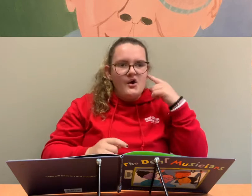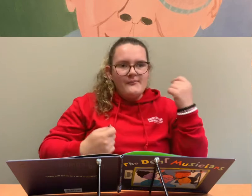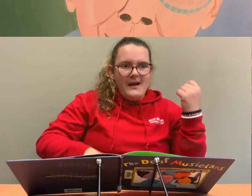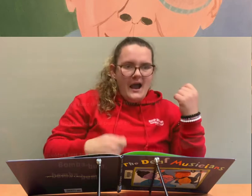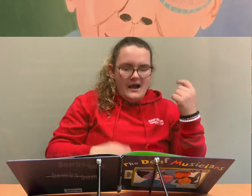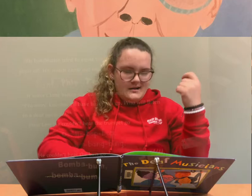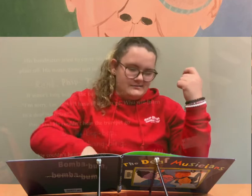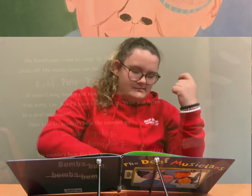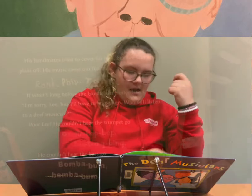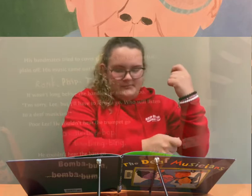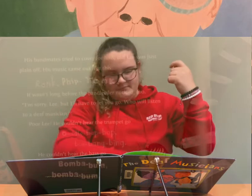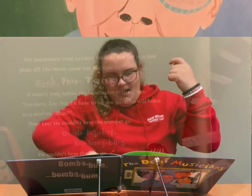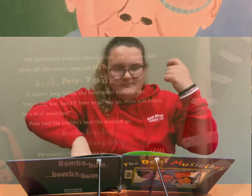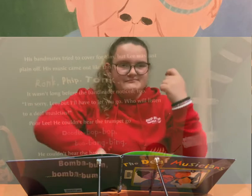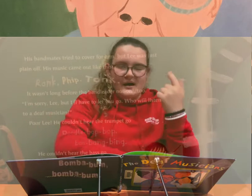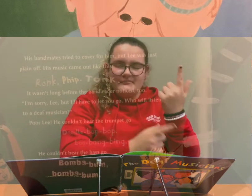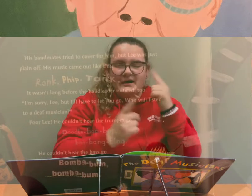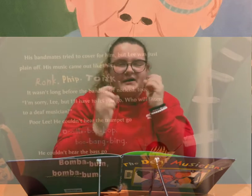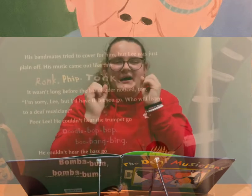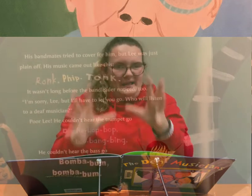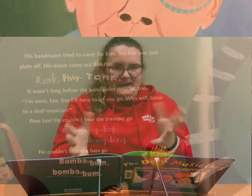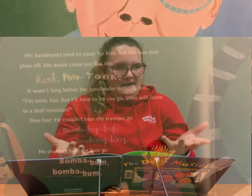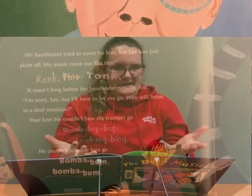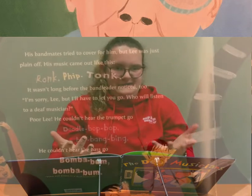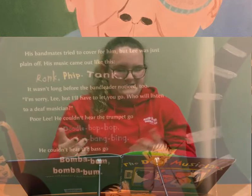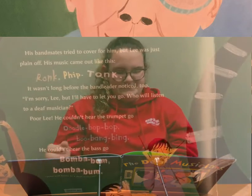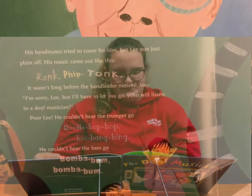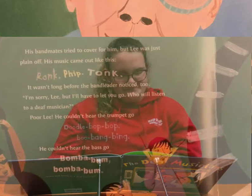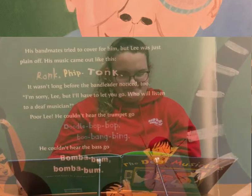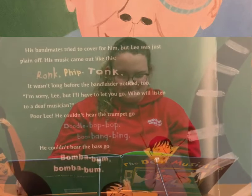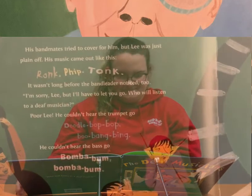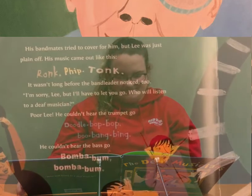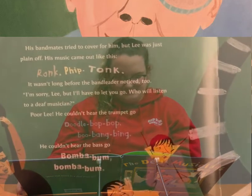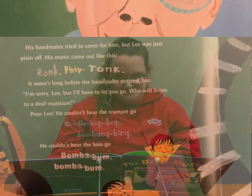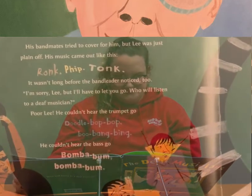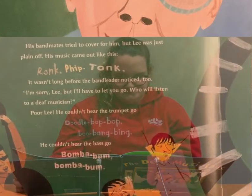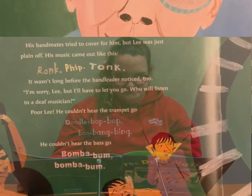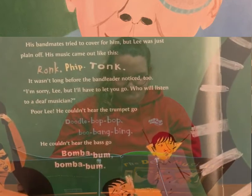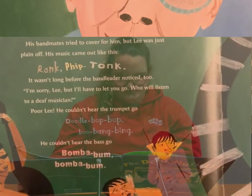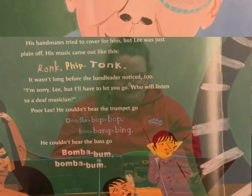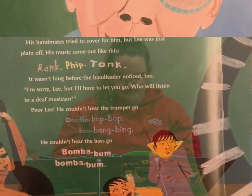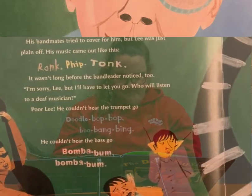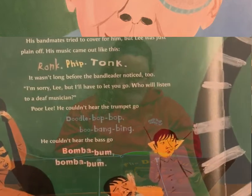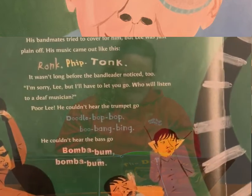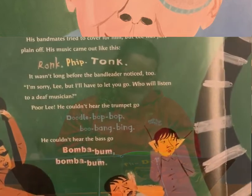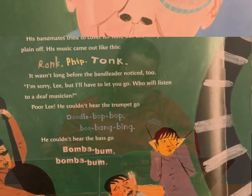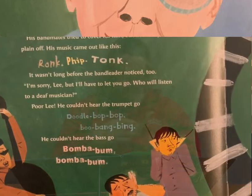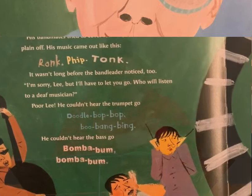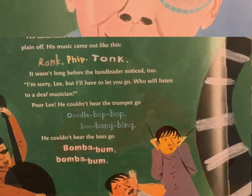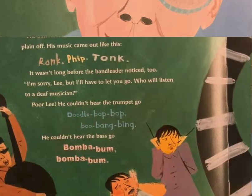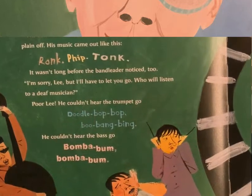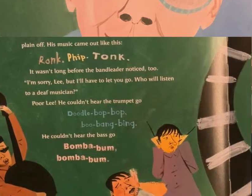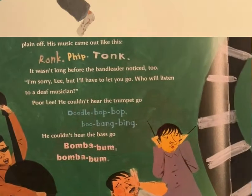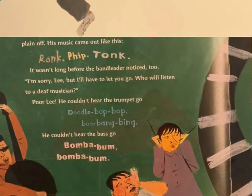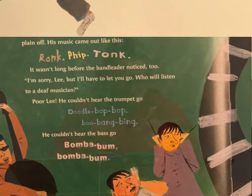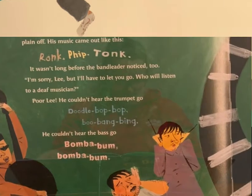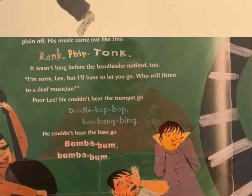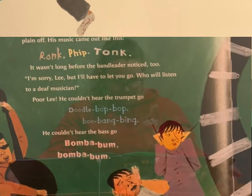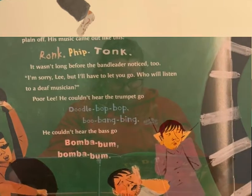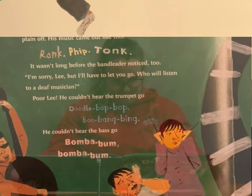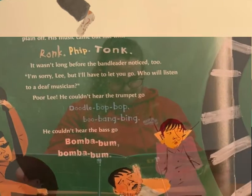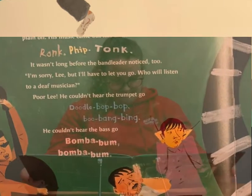anymore. He couldn't hear the bass go boom, boom, boom.